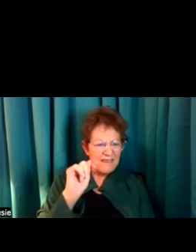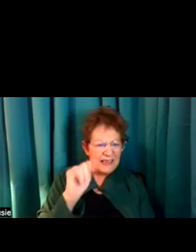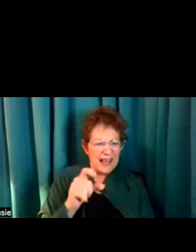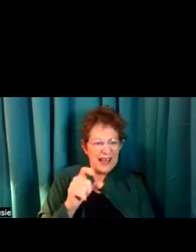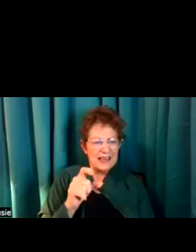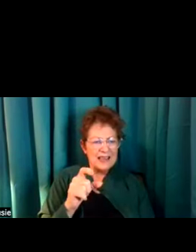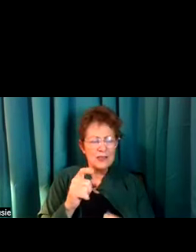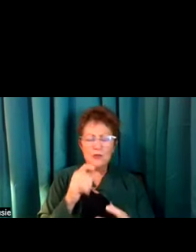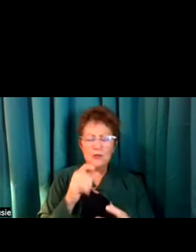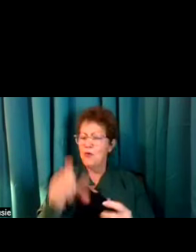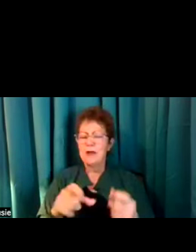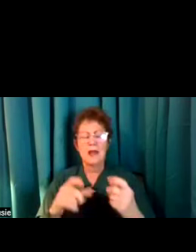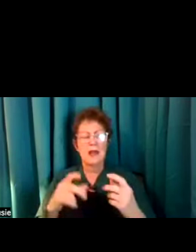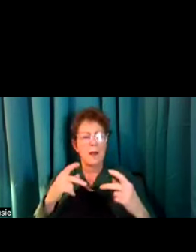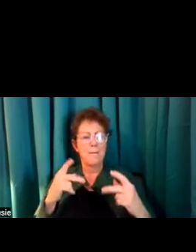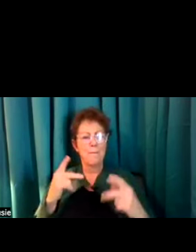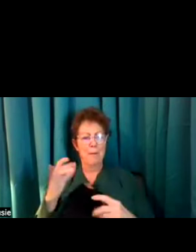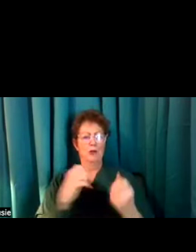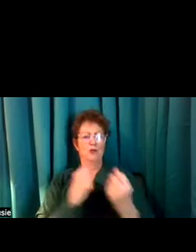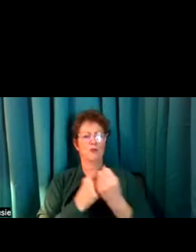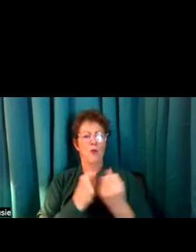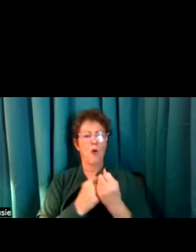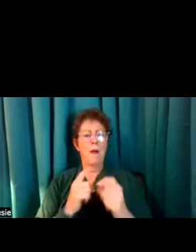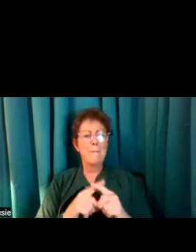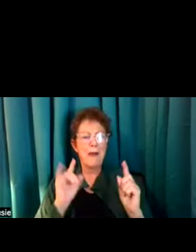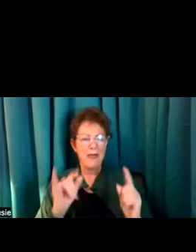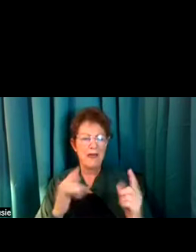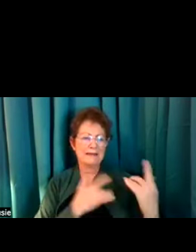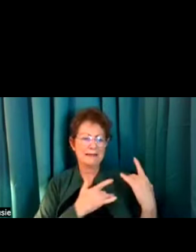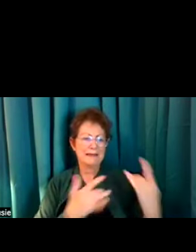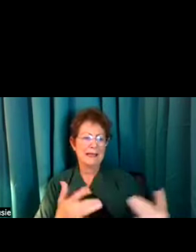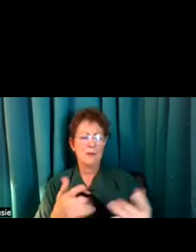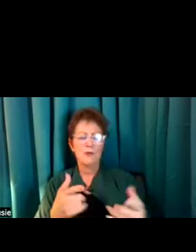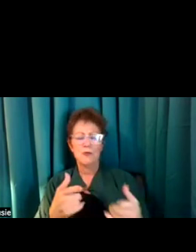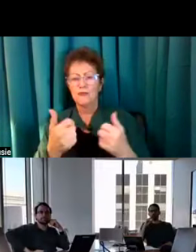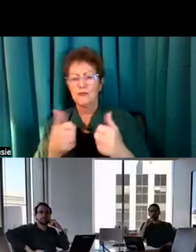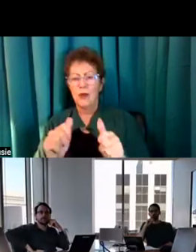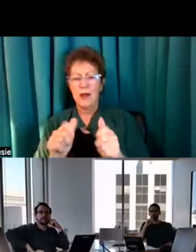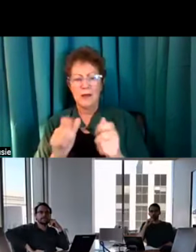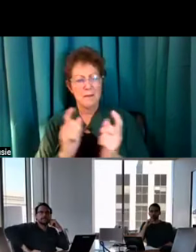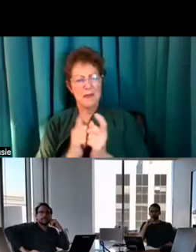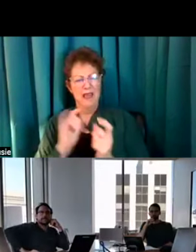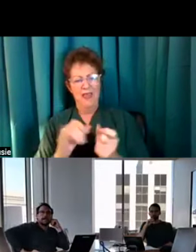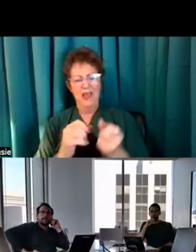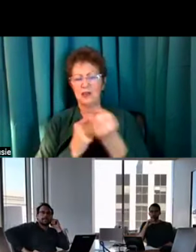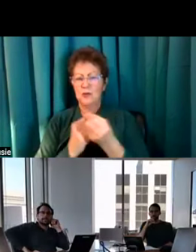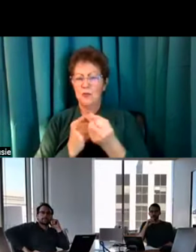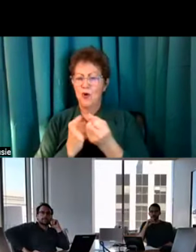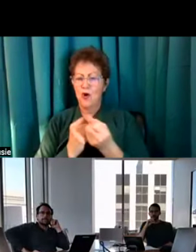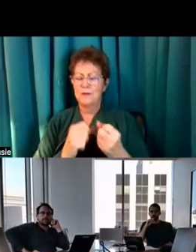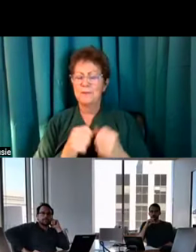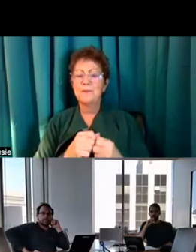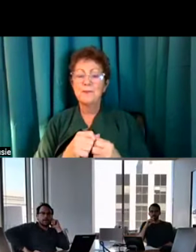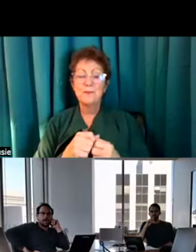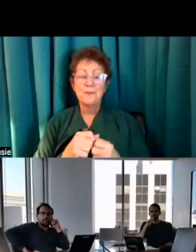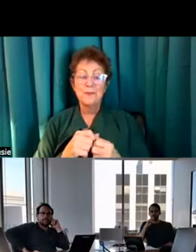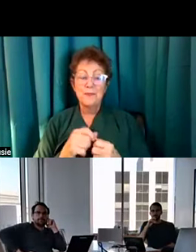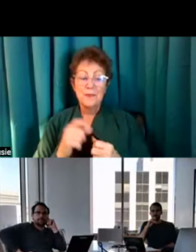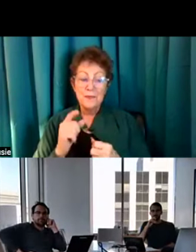meet the public support test, but that's typically you're trying to meet that public support test. And this is going to be